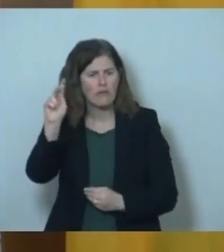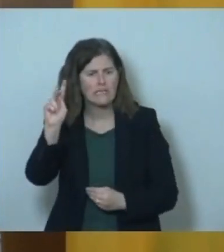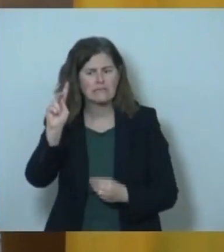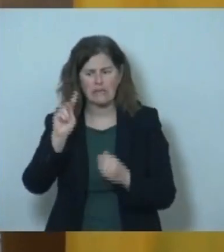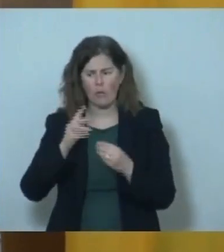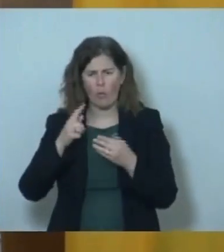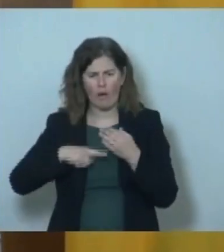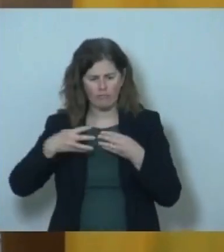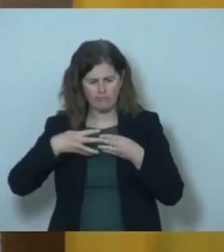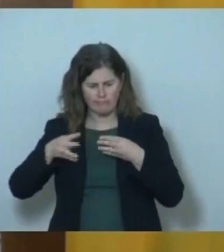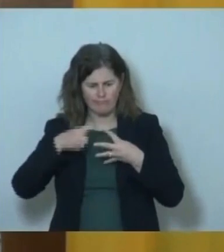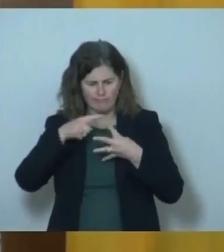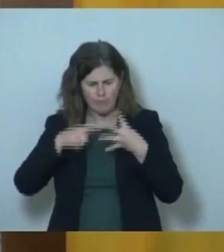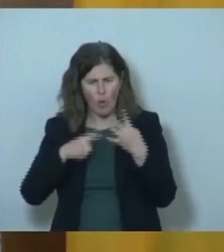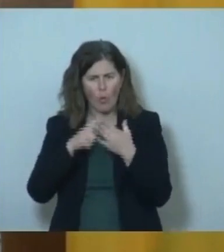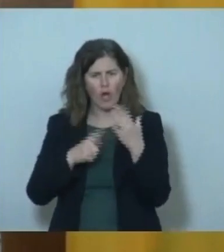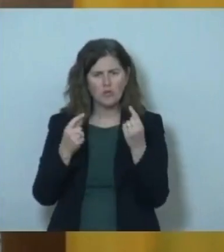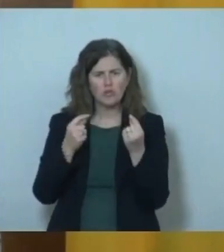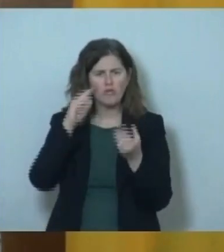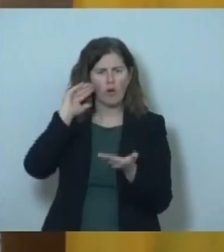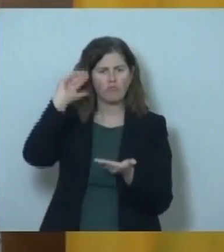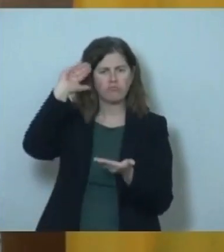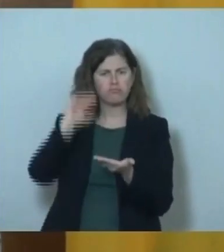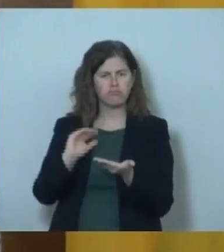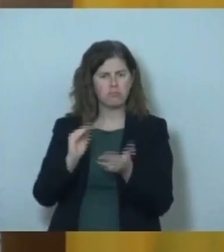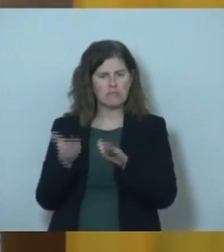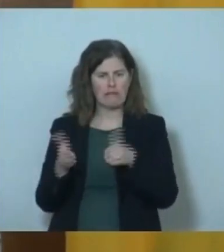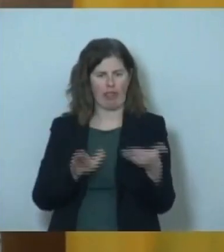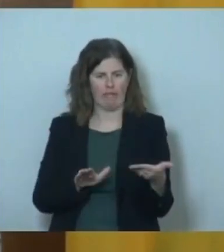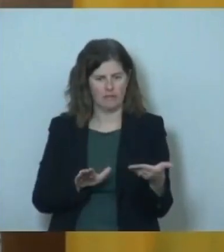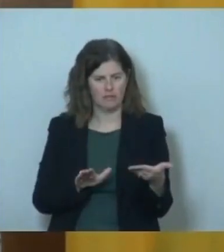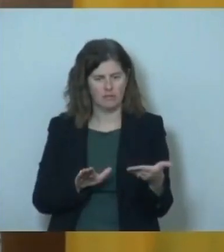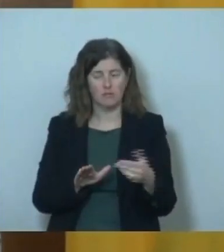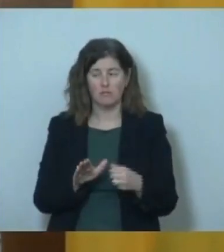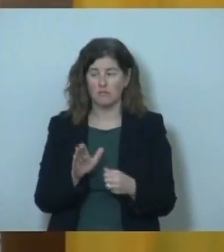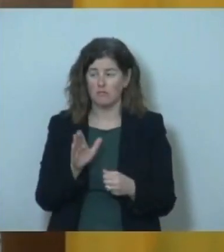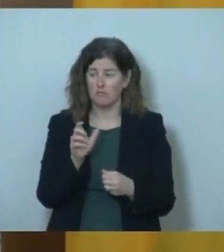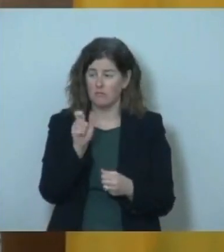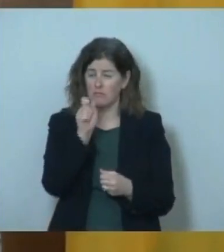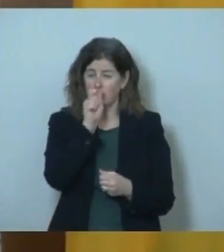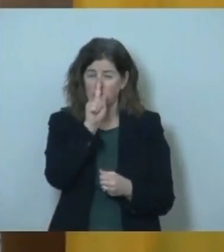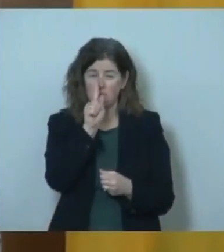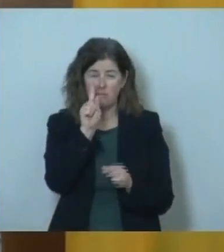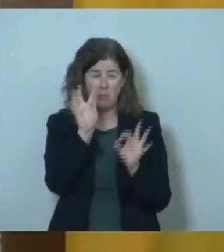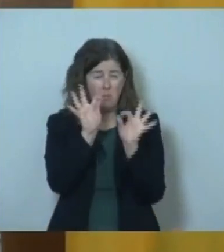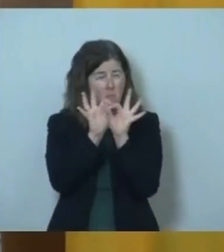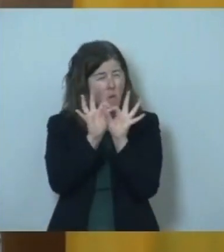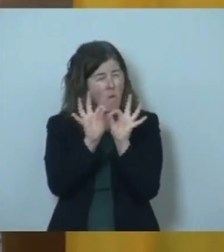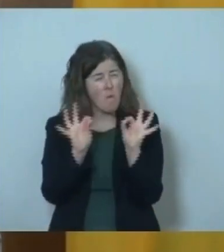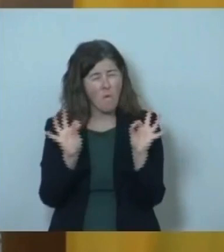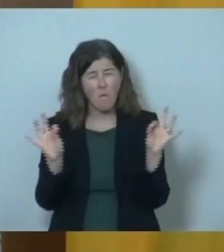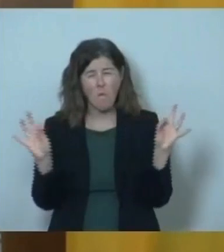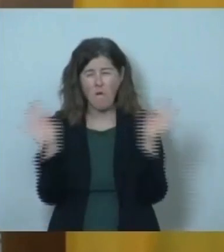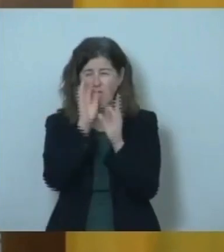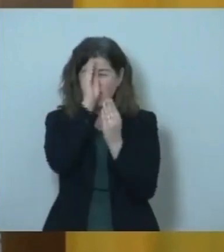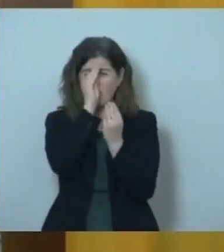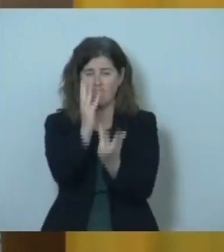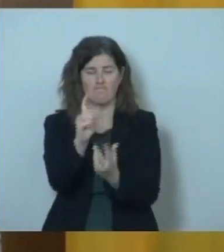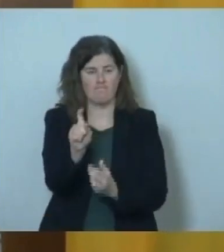ways to mitigate mortality rates. It's incredibly important